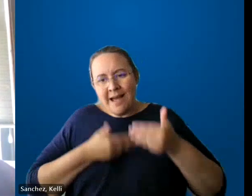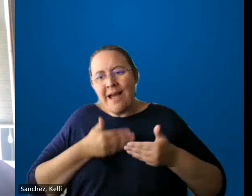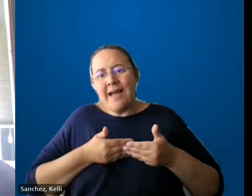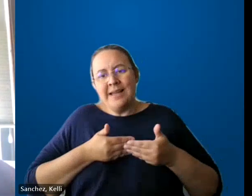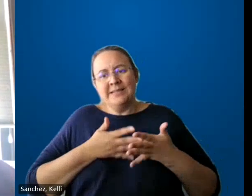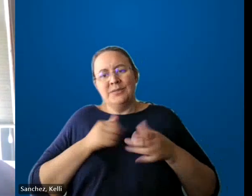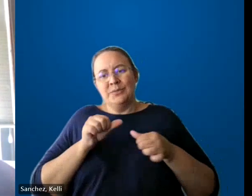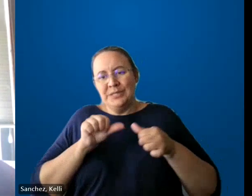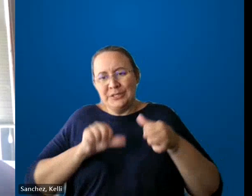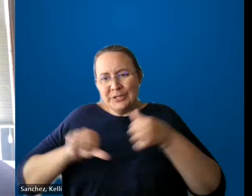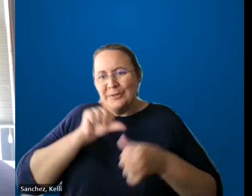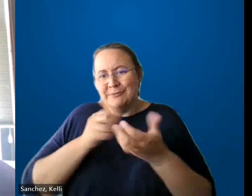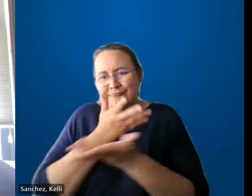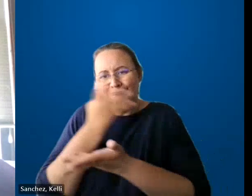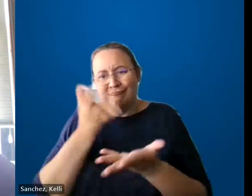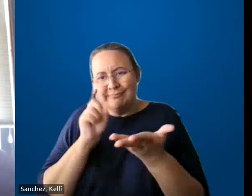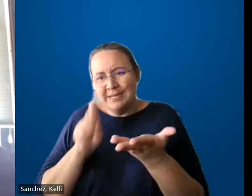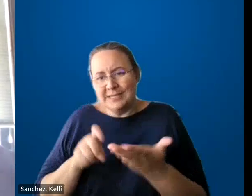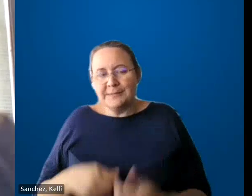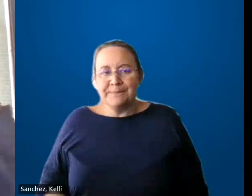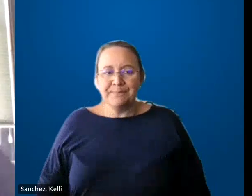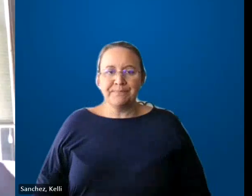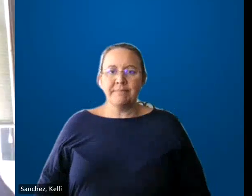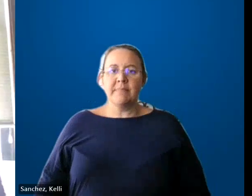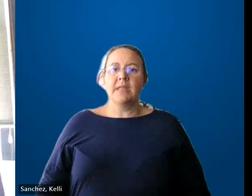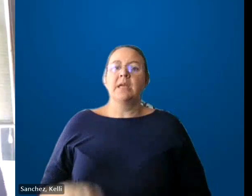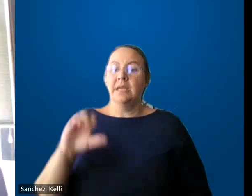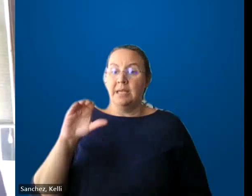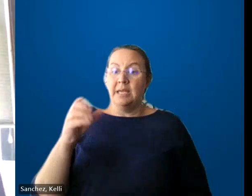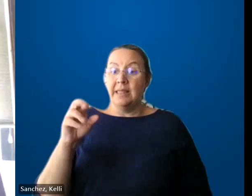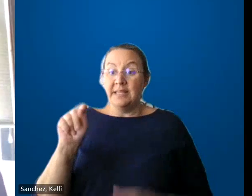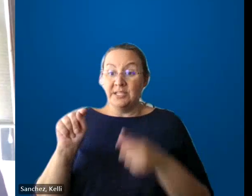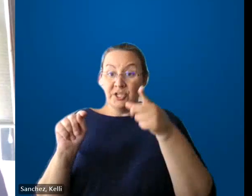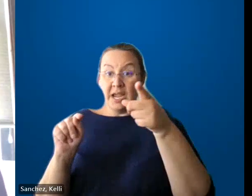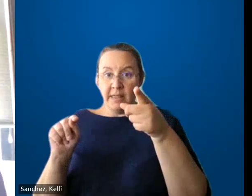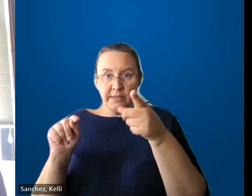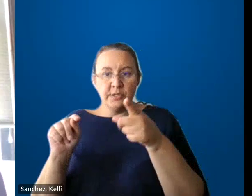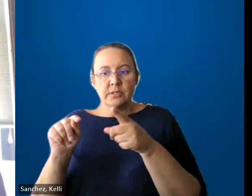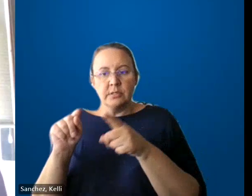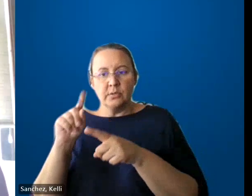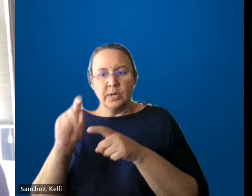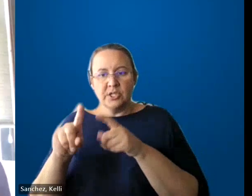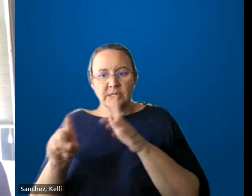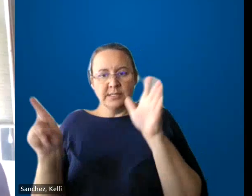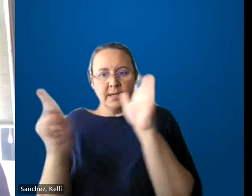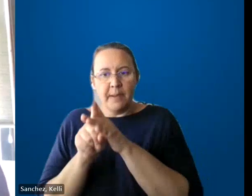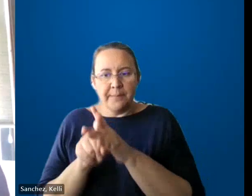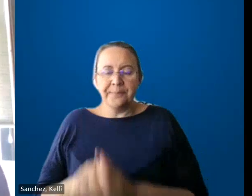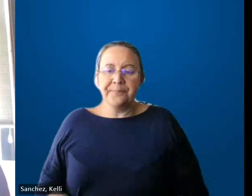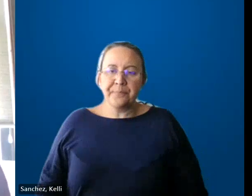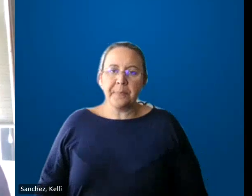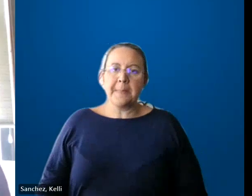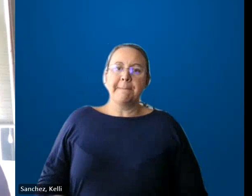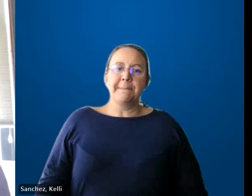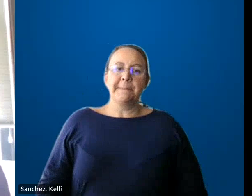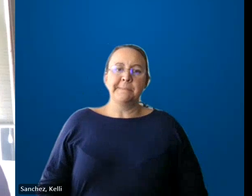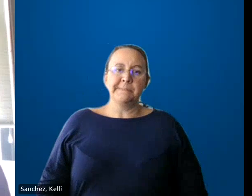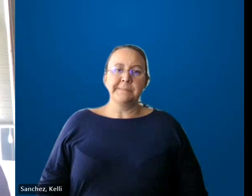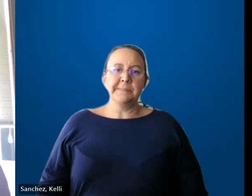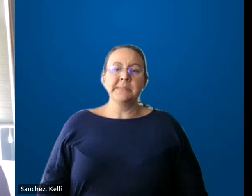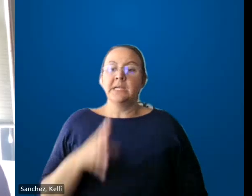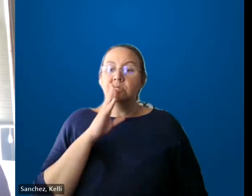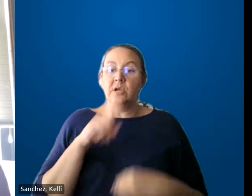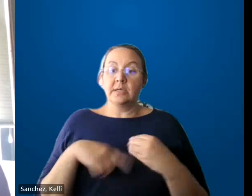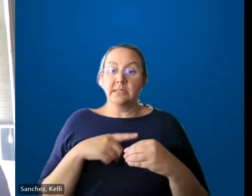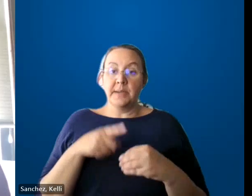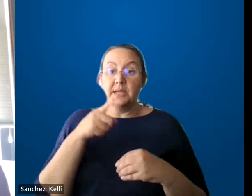Yeah. So we do have a question in the question and answer portion. So it talks about you, Shanda,